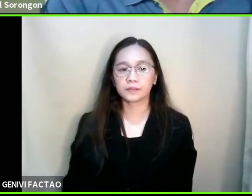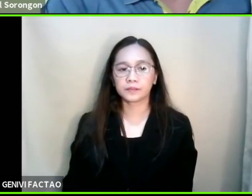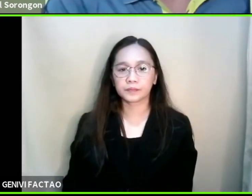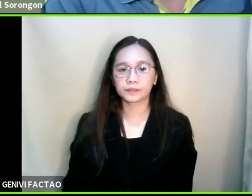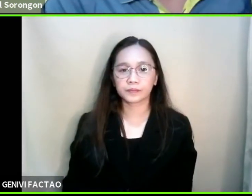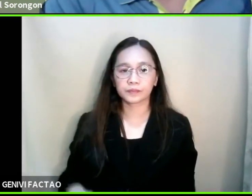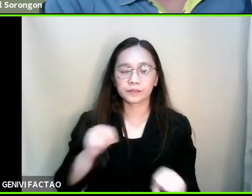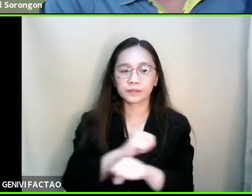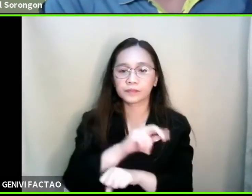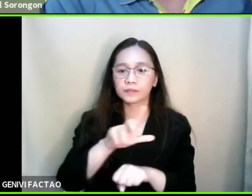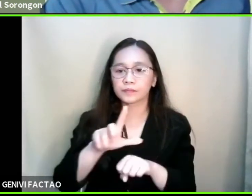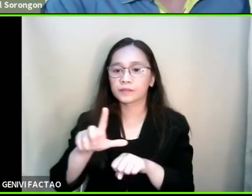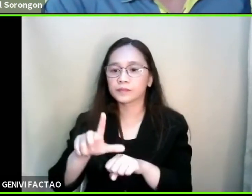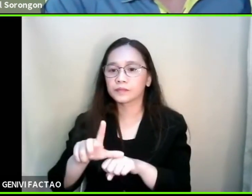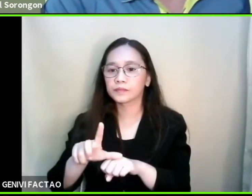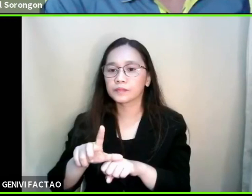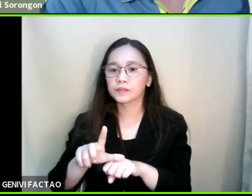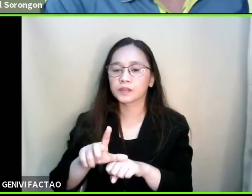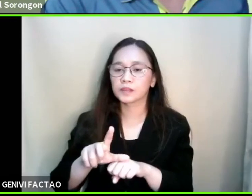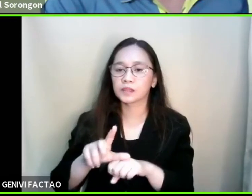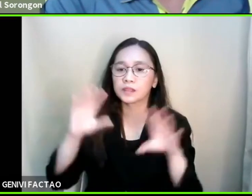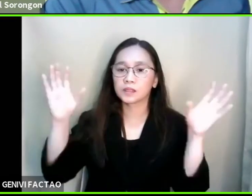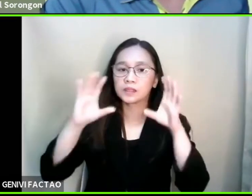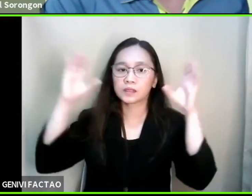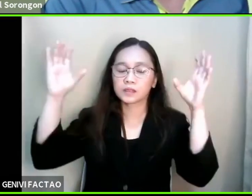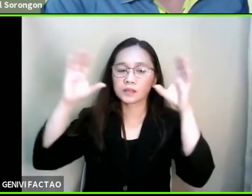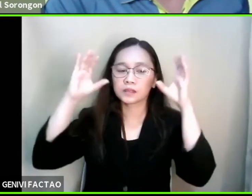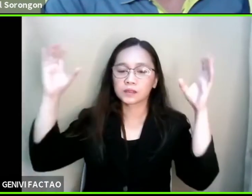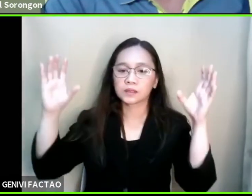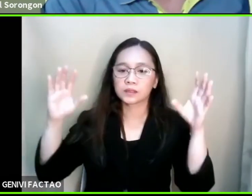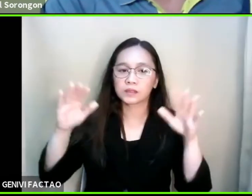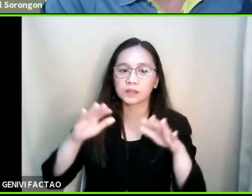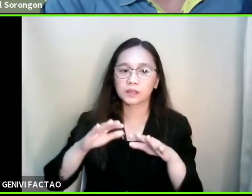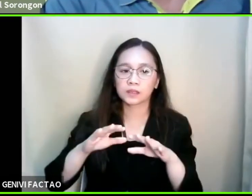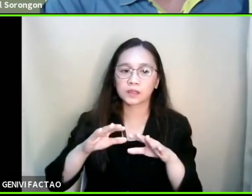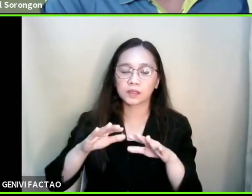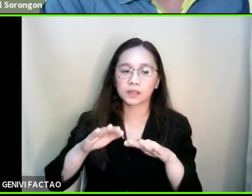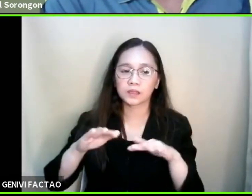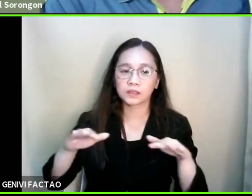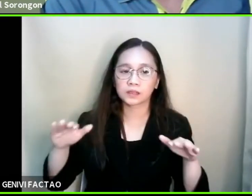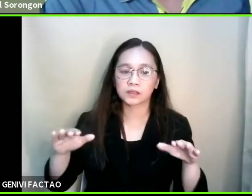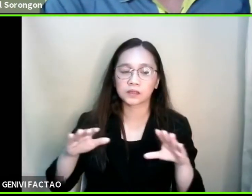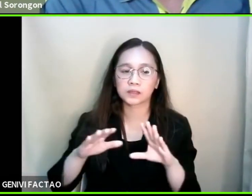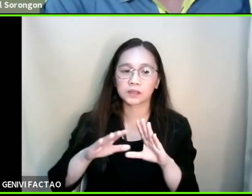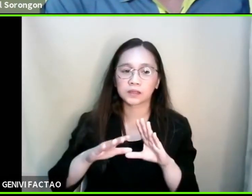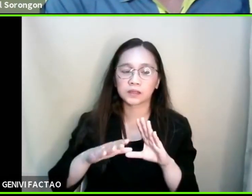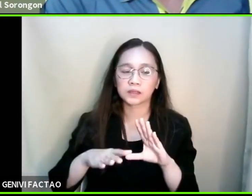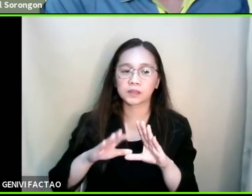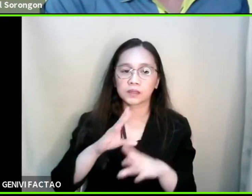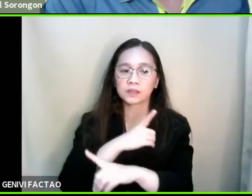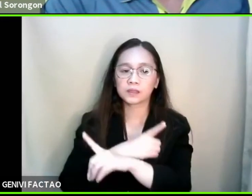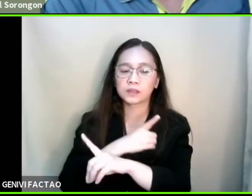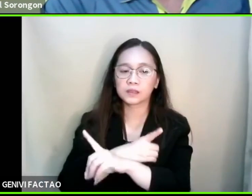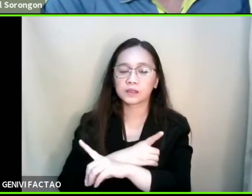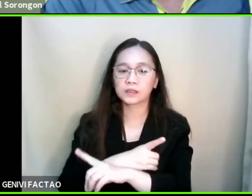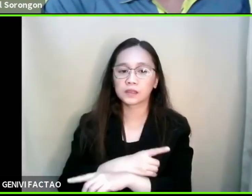National Children's Month celebration, specifically, no, on children with disabilities, and Kai,